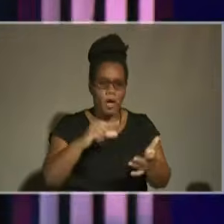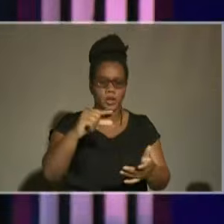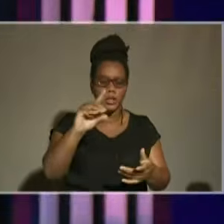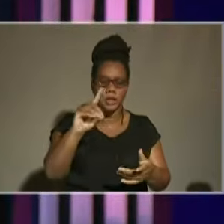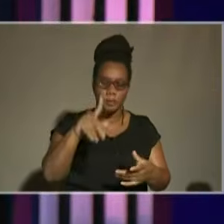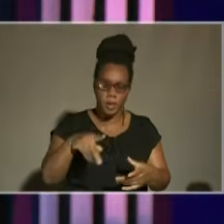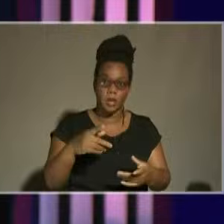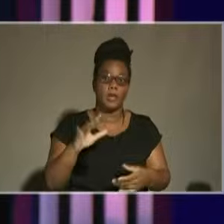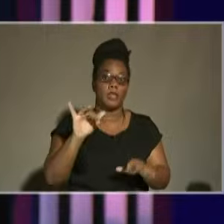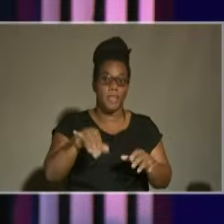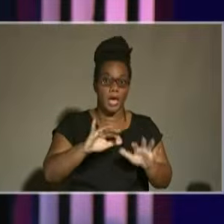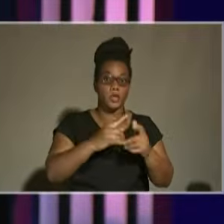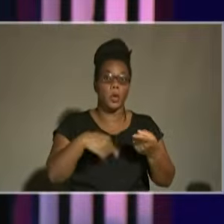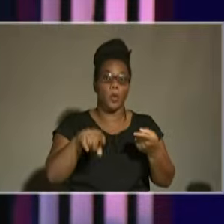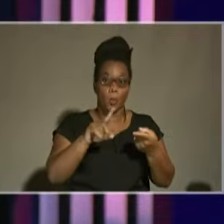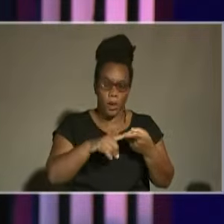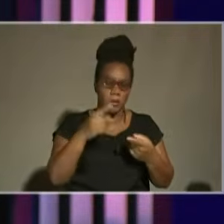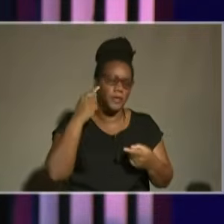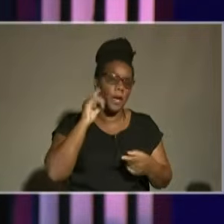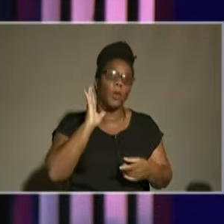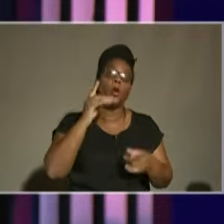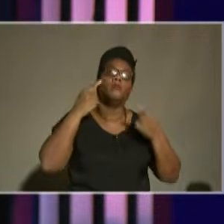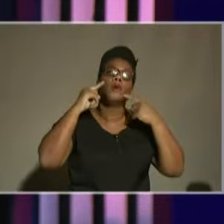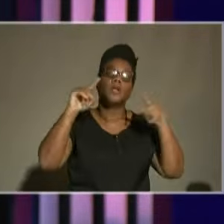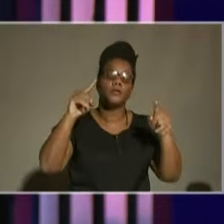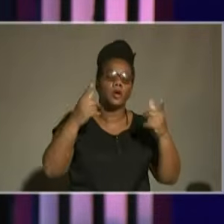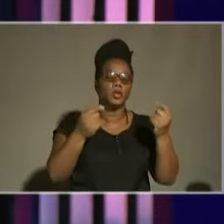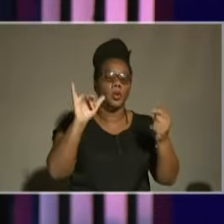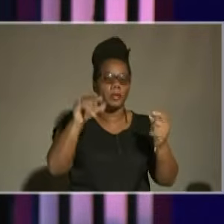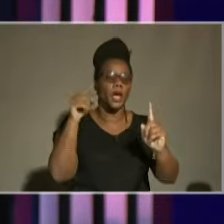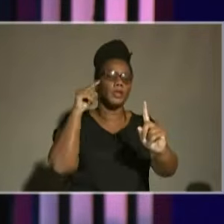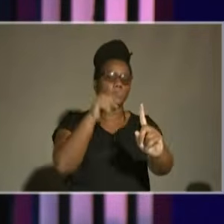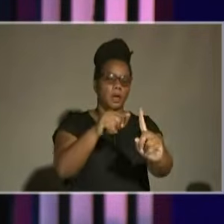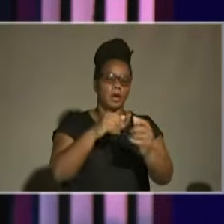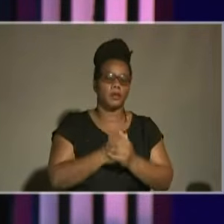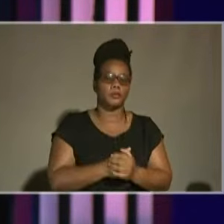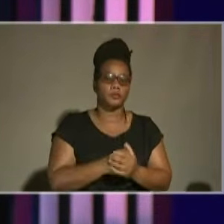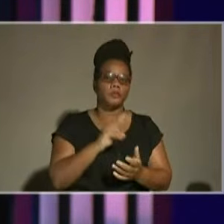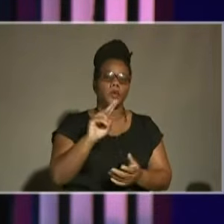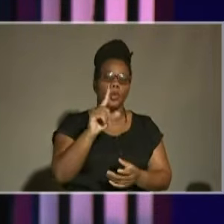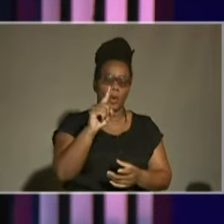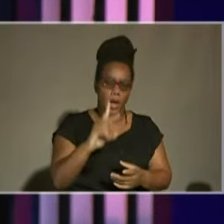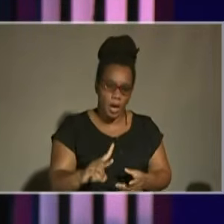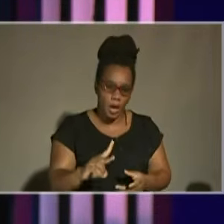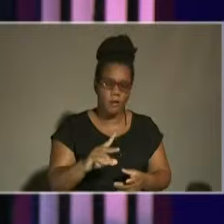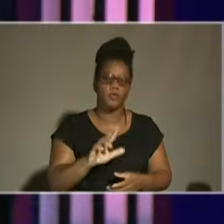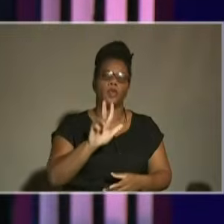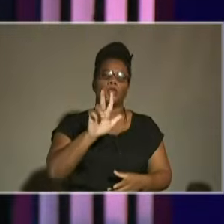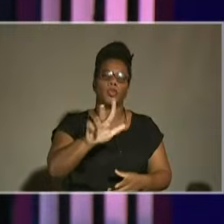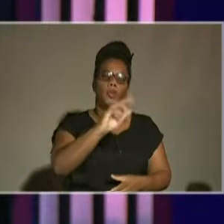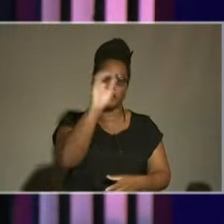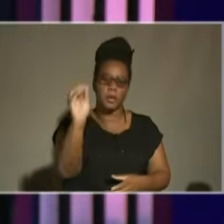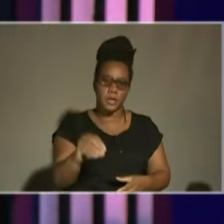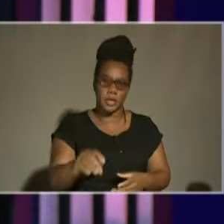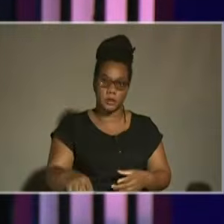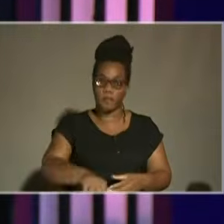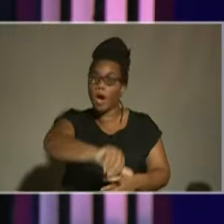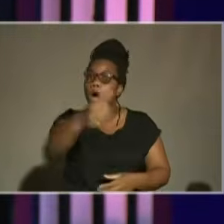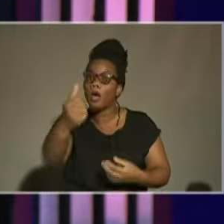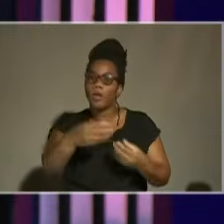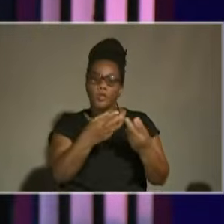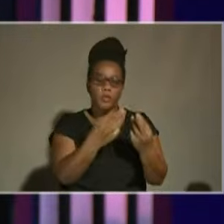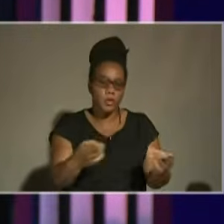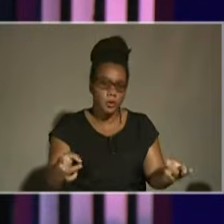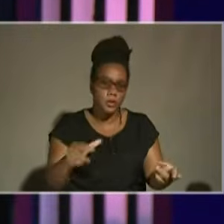achieve that target. That will release 2.5% to 3% of GDP of additional resources, which were